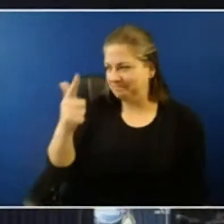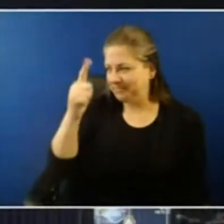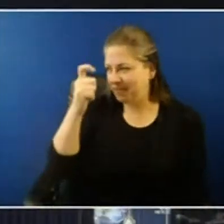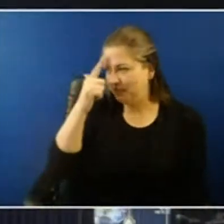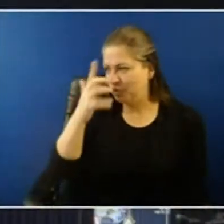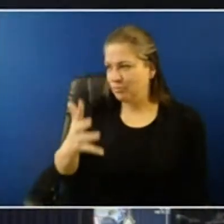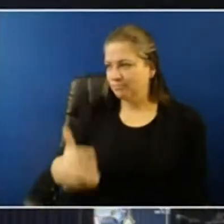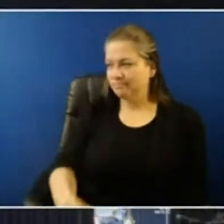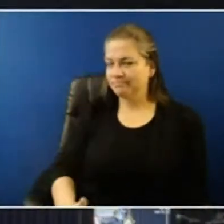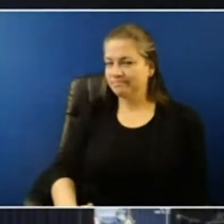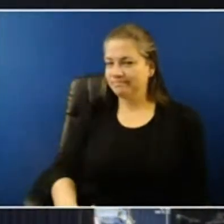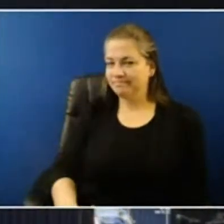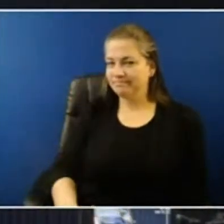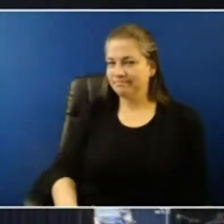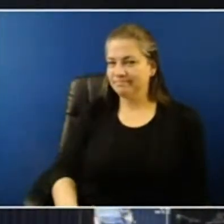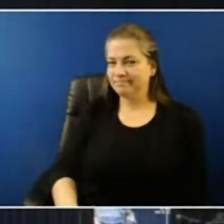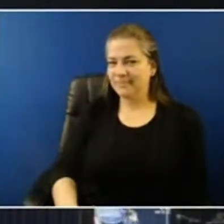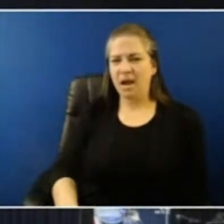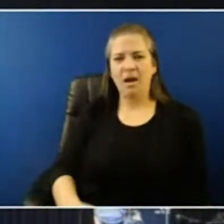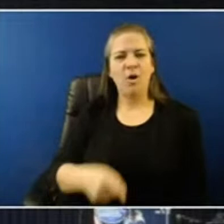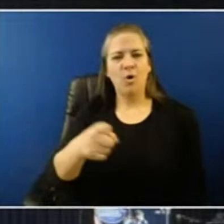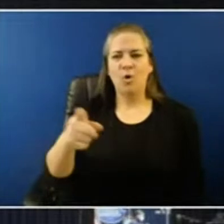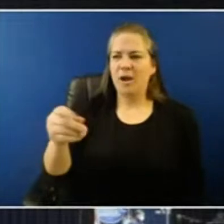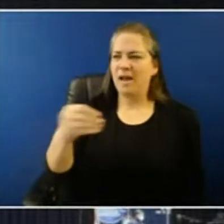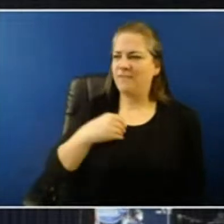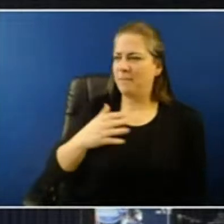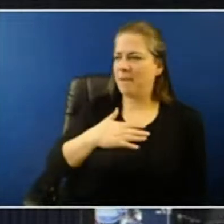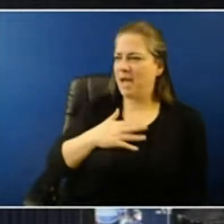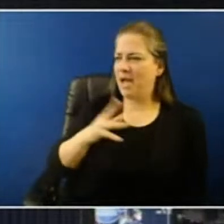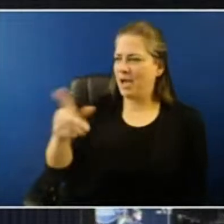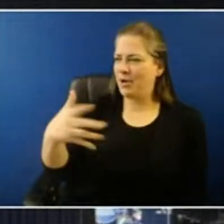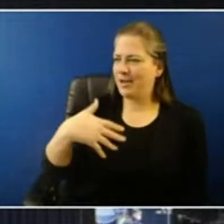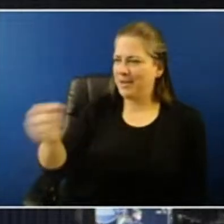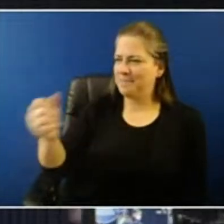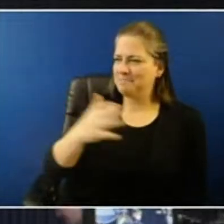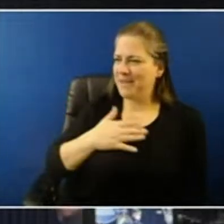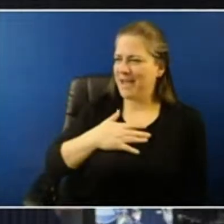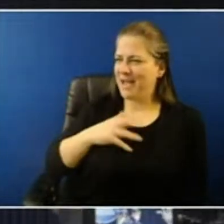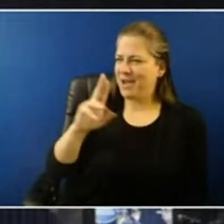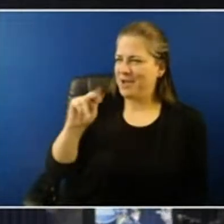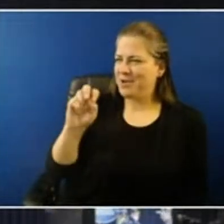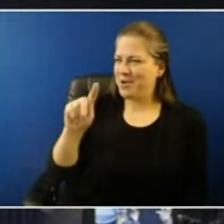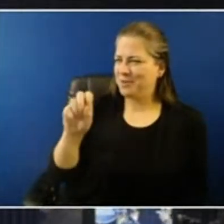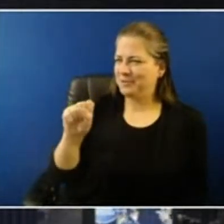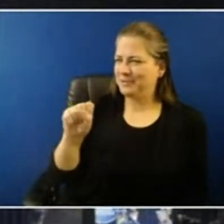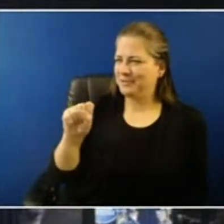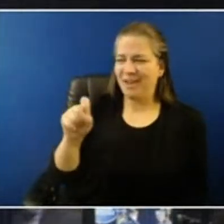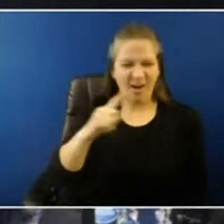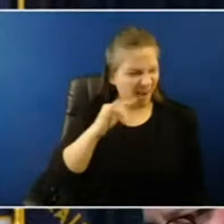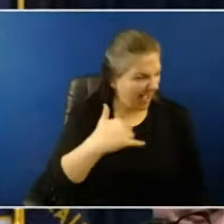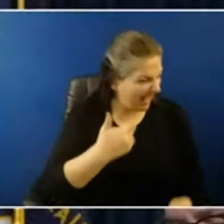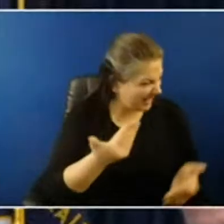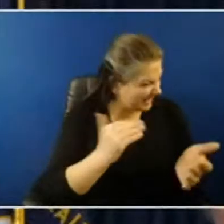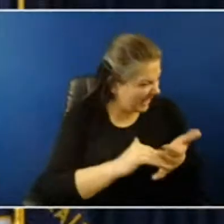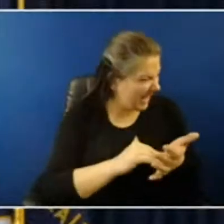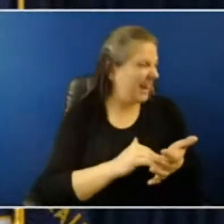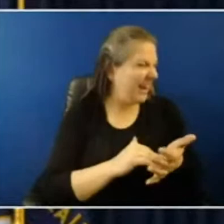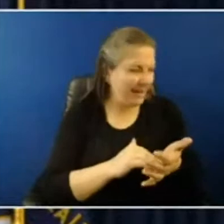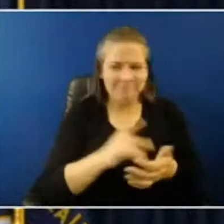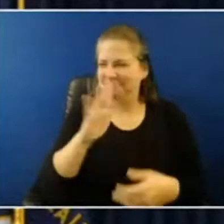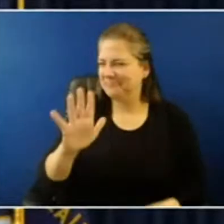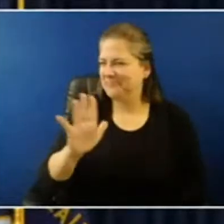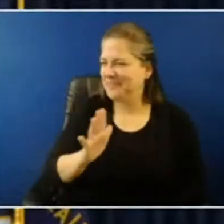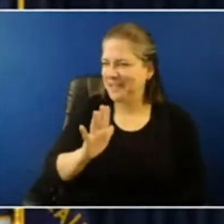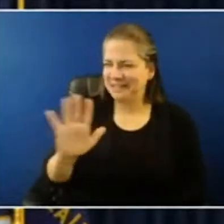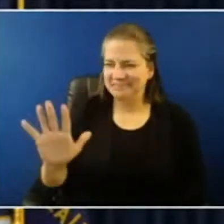I think you have my notes too. I did. Sorry. That's okay. I don't think I did. Maybe. Well, Michael maybe the Dawson director has my did.